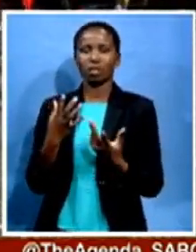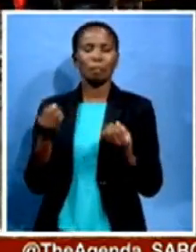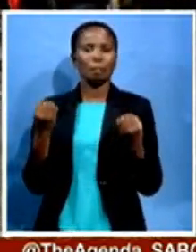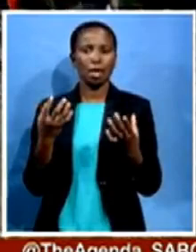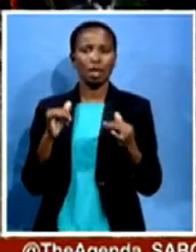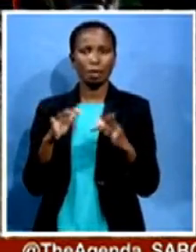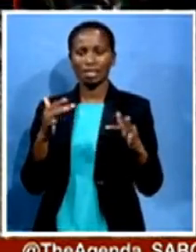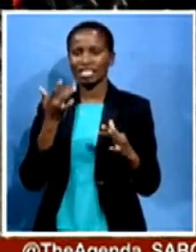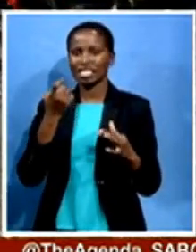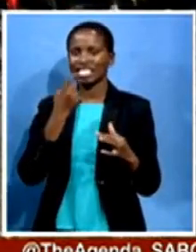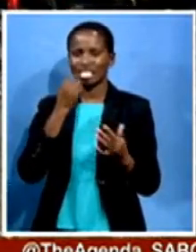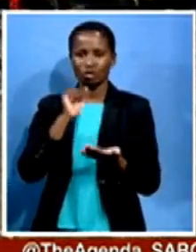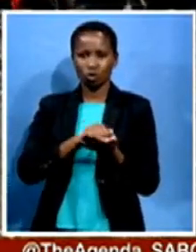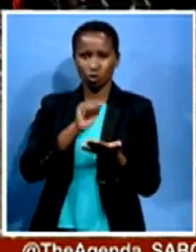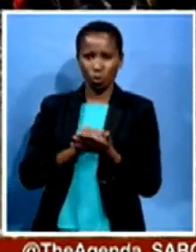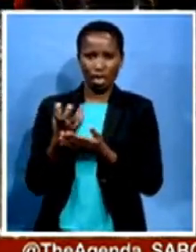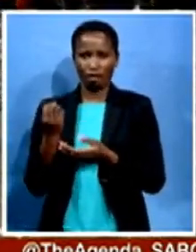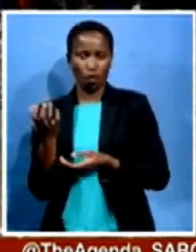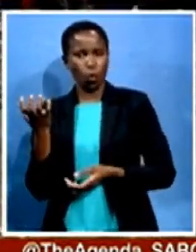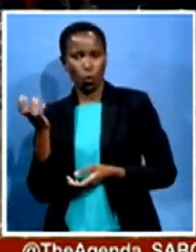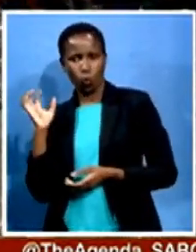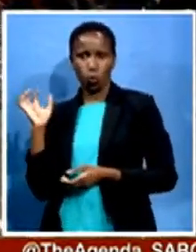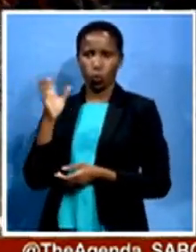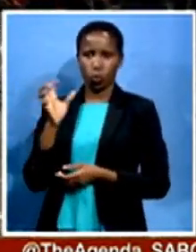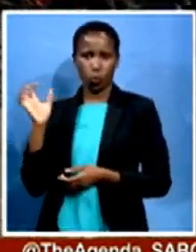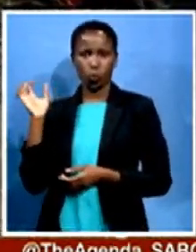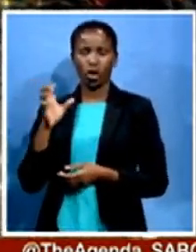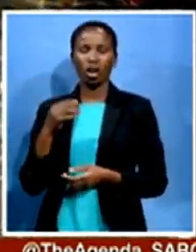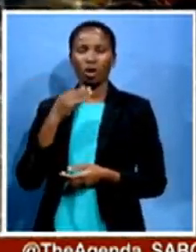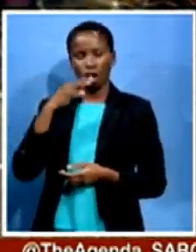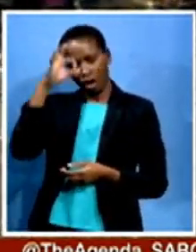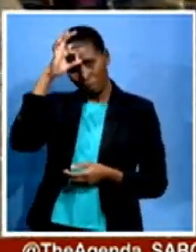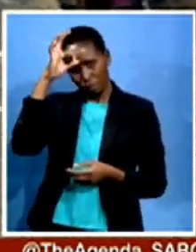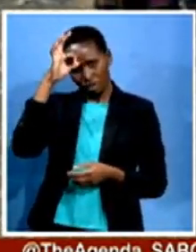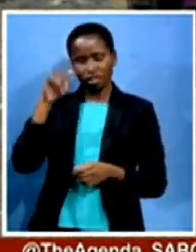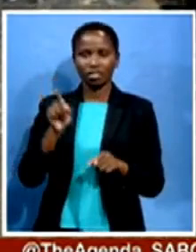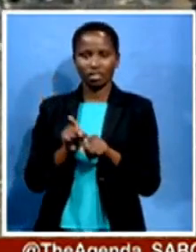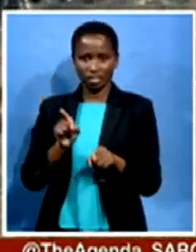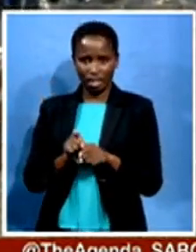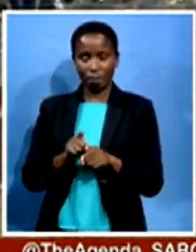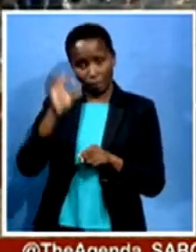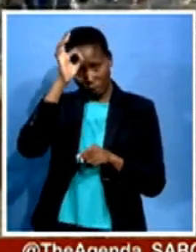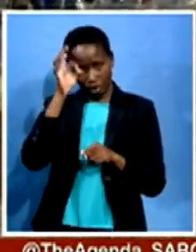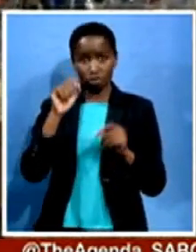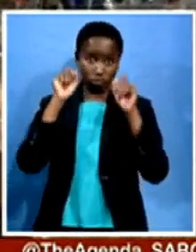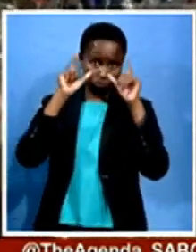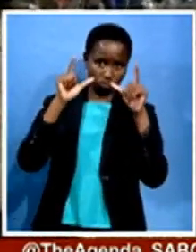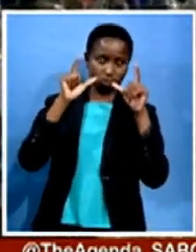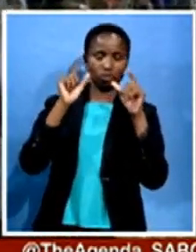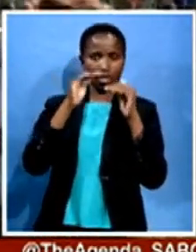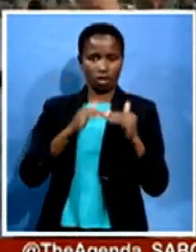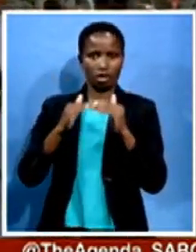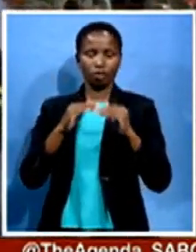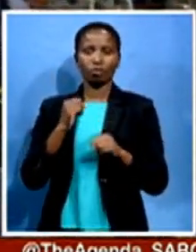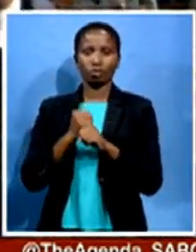pelt the police with stones, and also police are on high alert, making sure that these people are not getting any closer to the courtroom